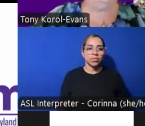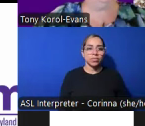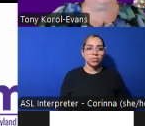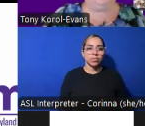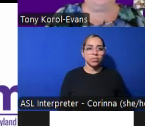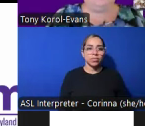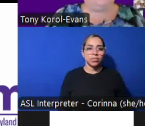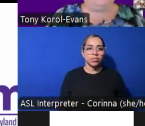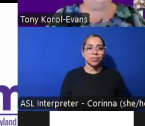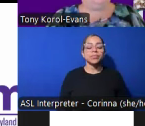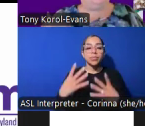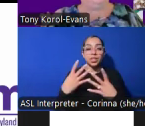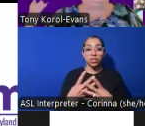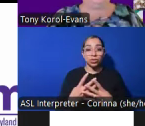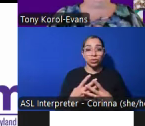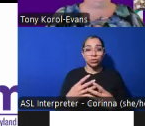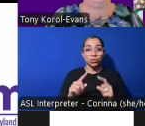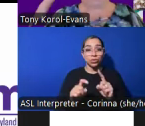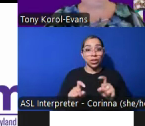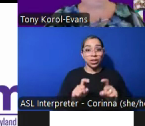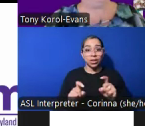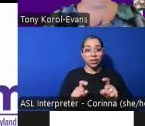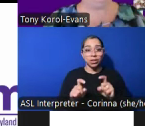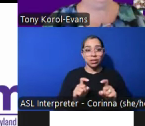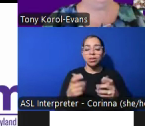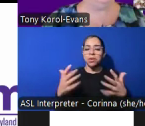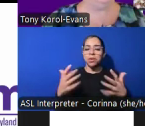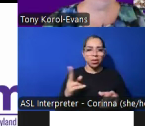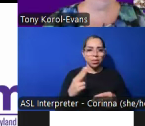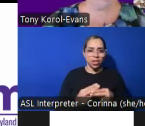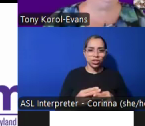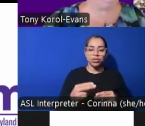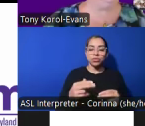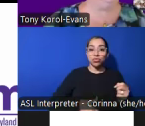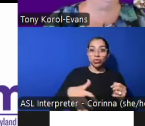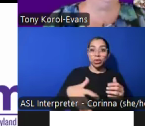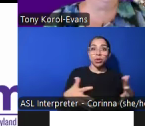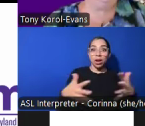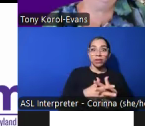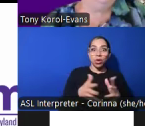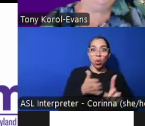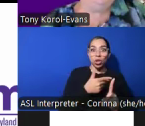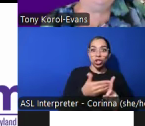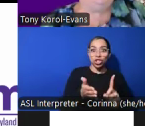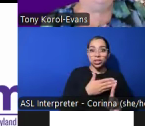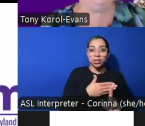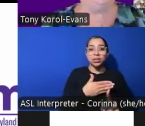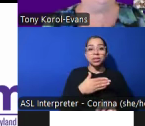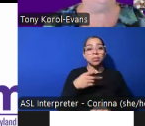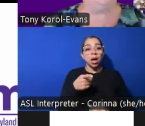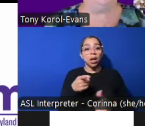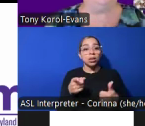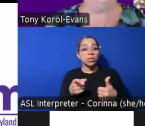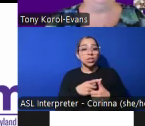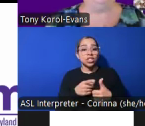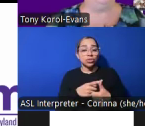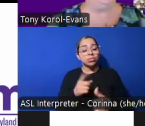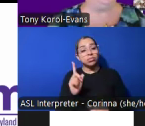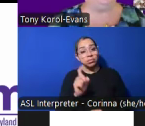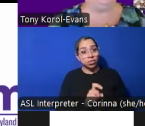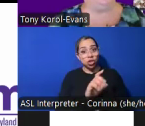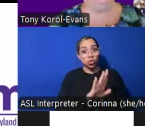So screening questions, we already talked about reproductive coercion, but these are initials. Has your partner ever pressured or forced you into